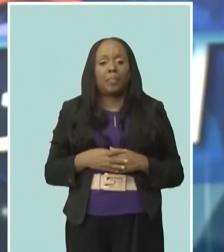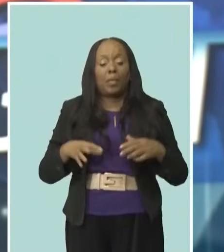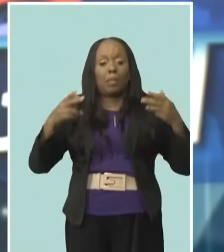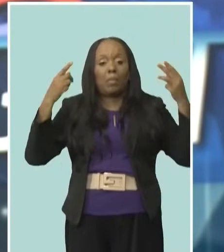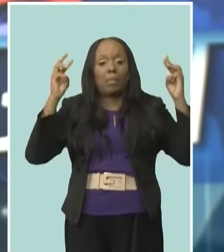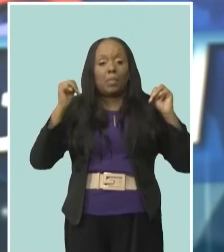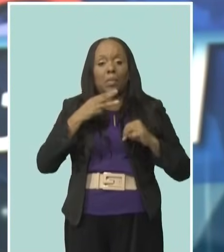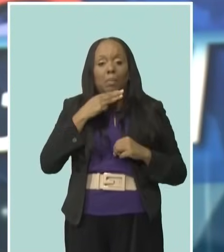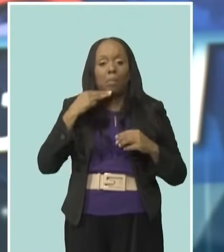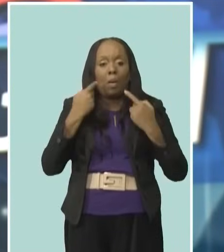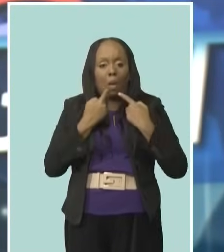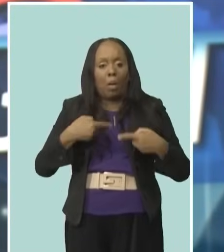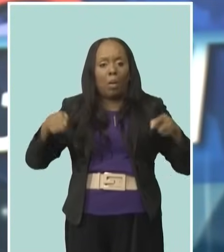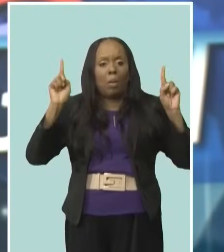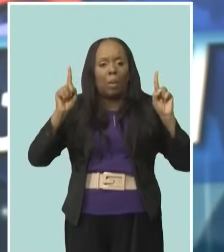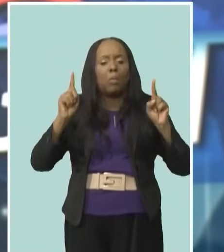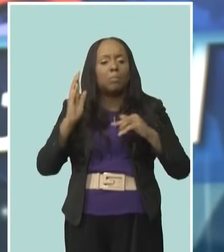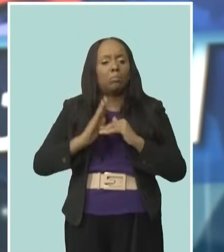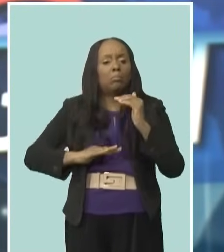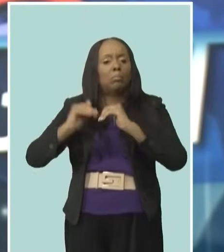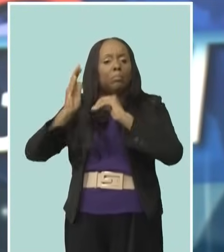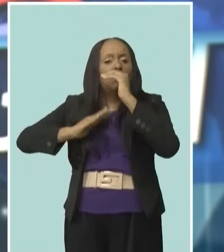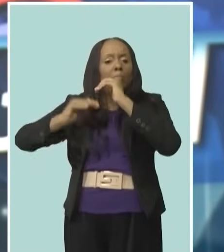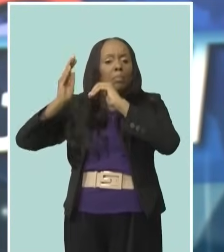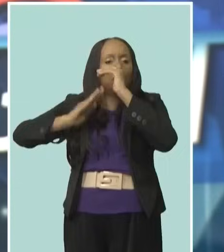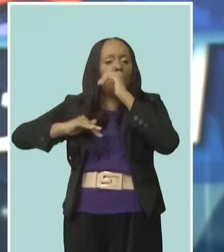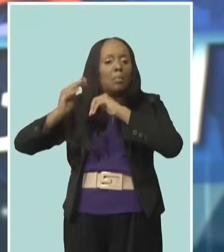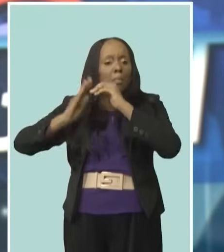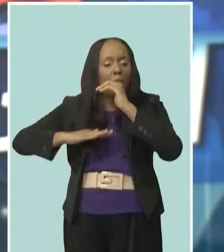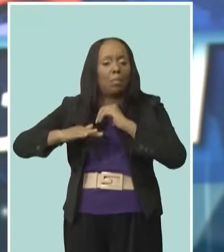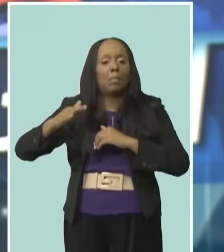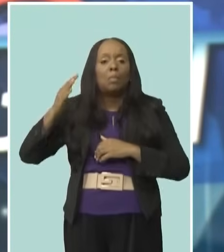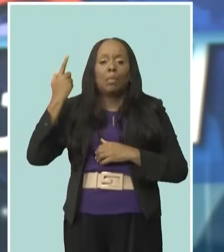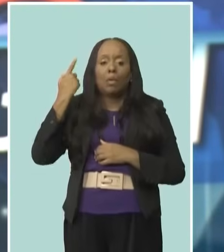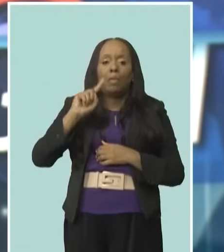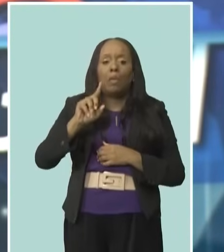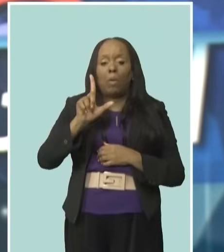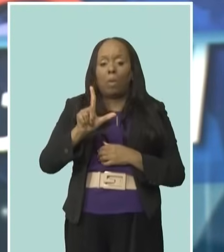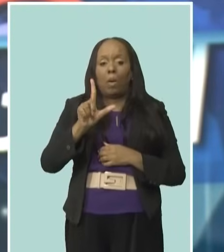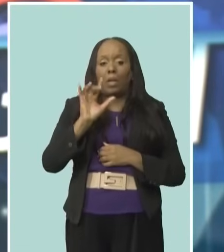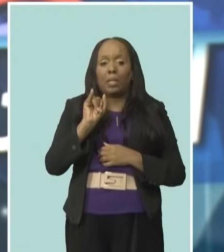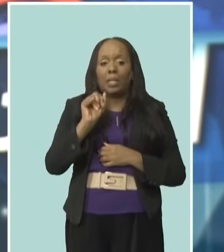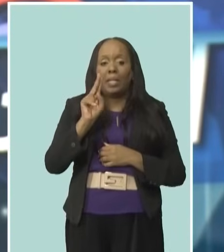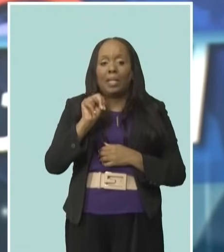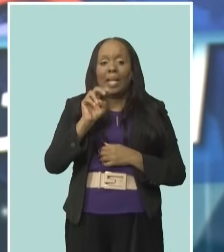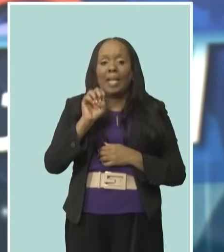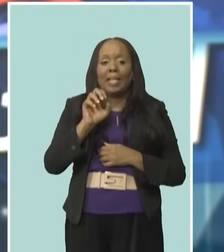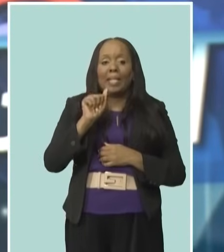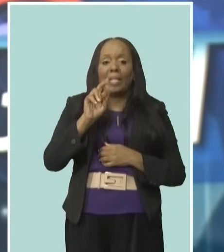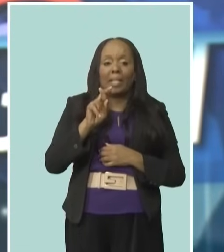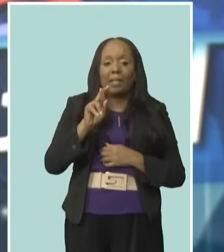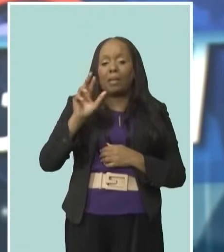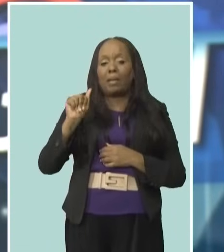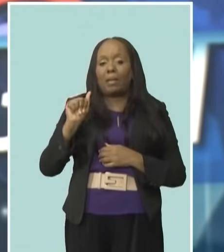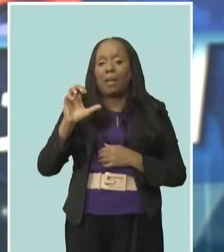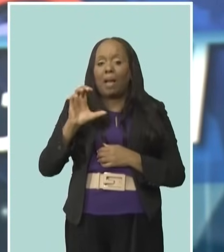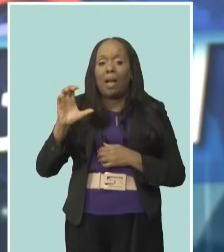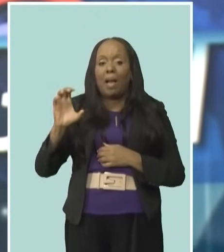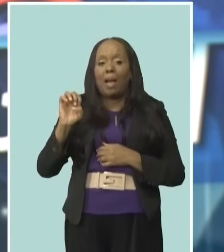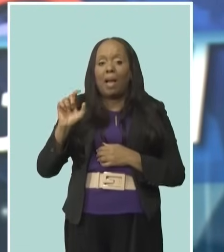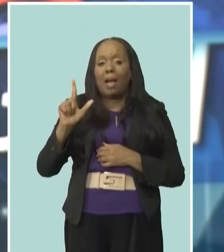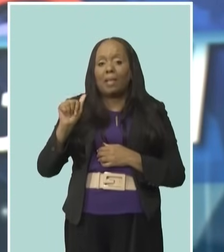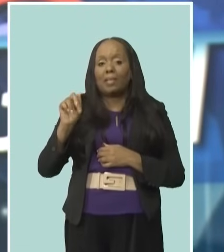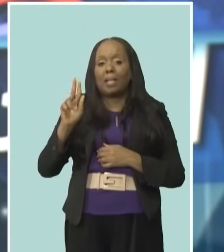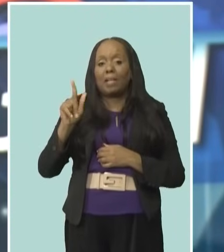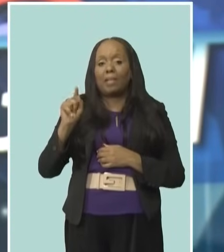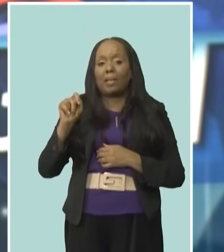Prime Minister Motley also announced that the construction of the facility to accommodate the linear accelerator machine for cancer treatment at the